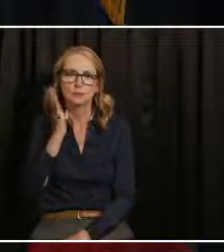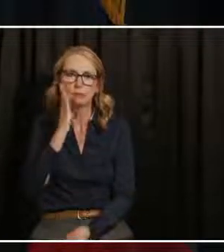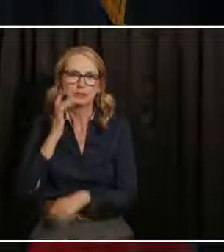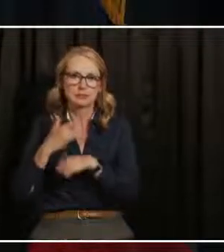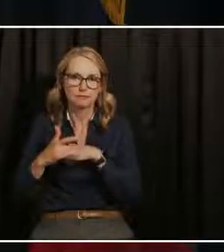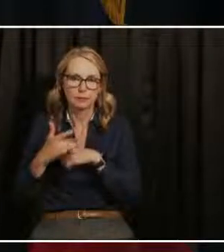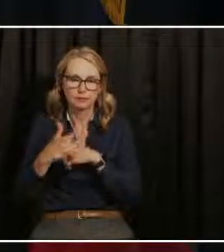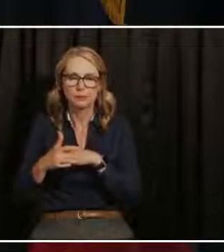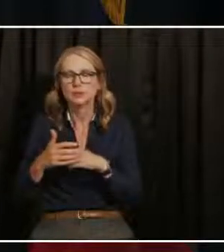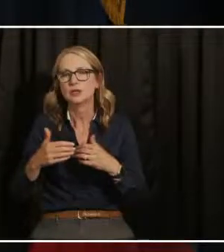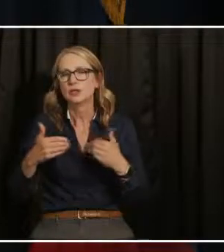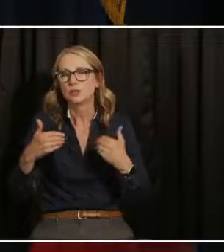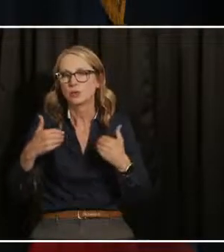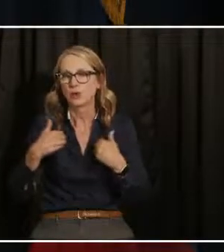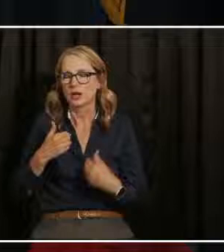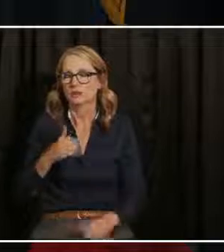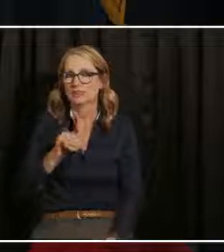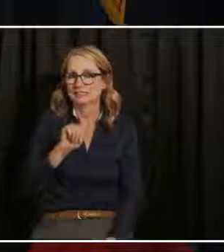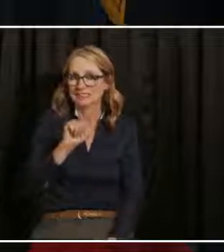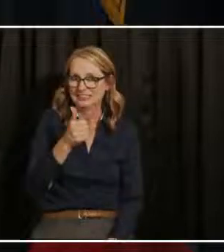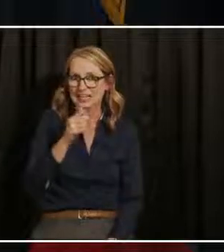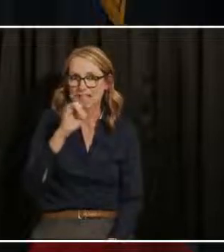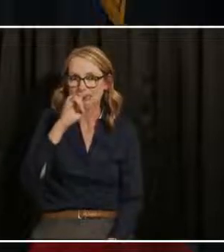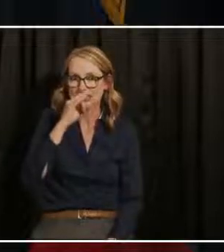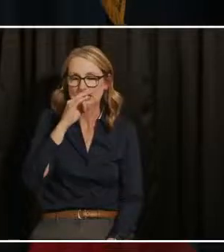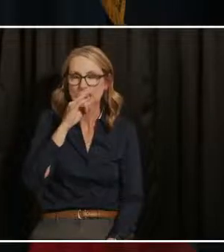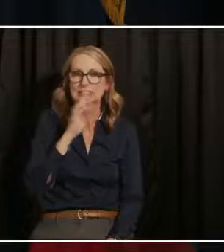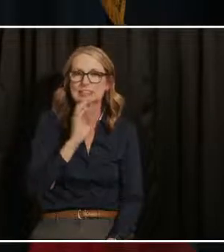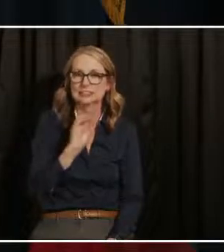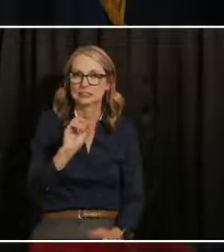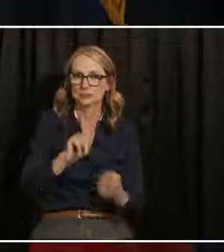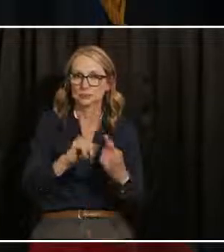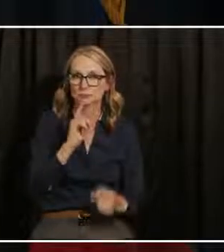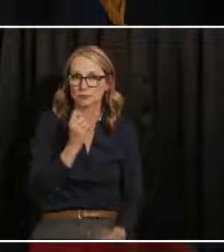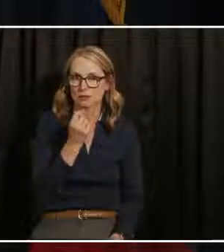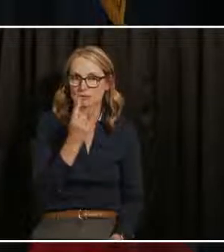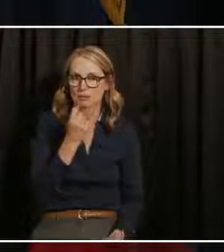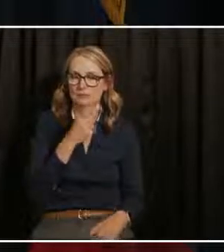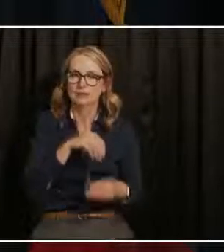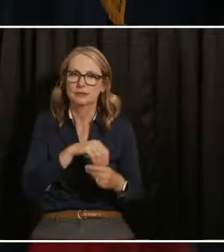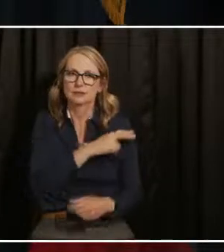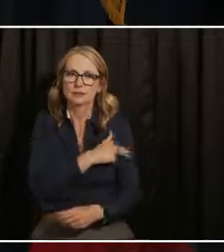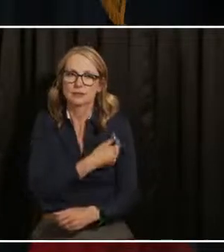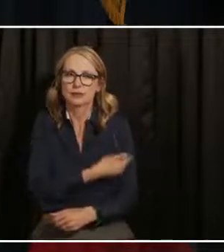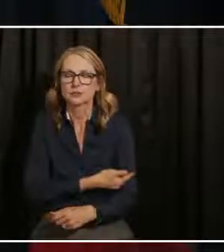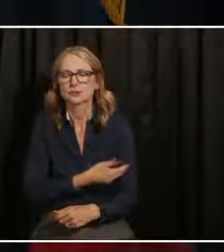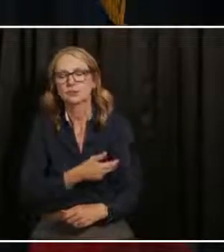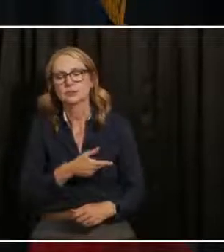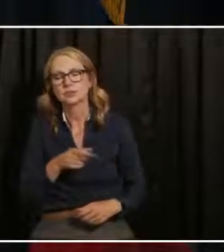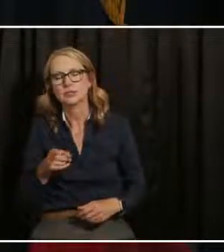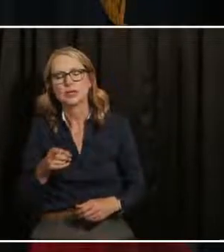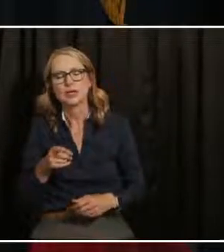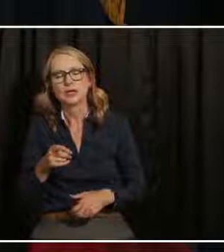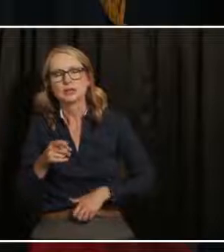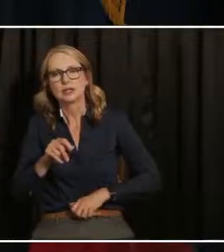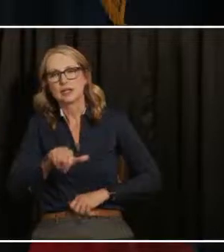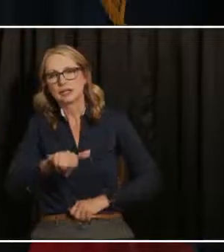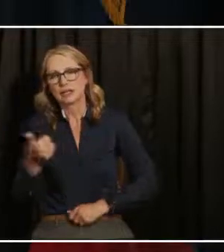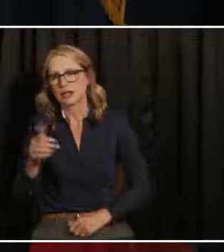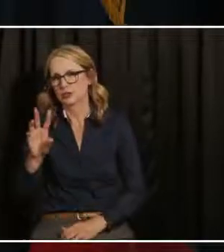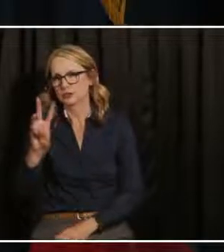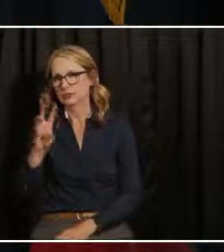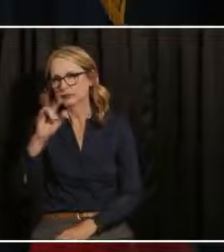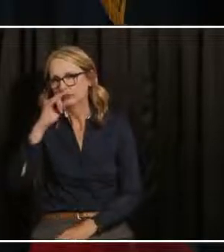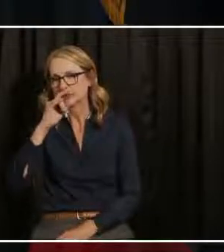11. And there are 6 kids age 12 to 17 hospitalized from COVID. And I would point out that those hospitalizations are